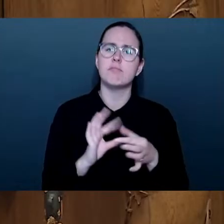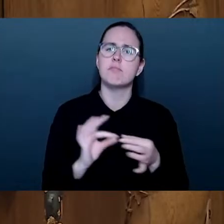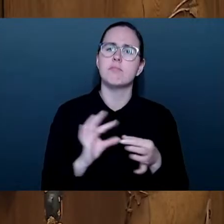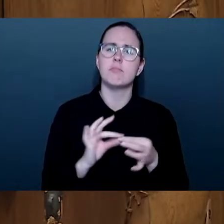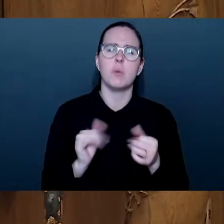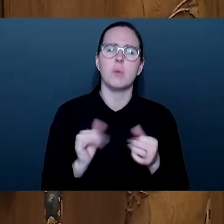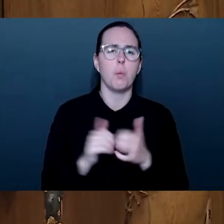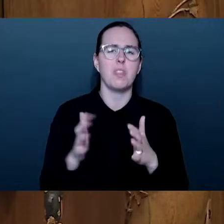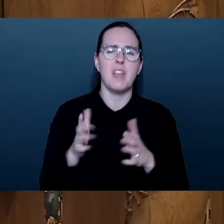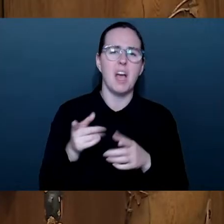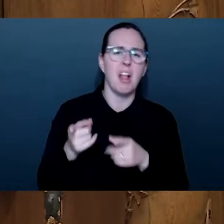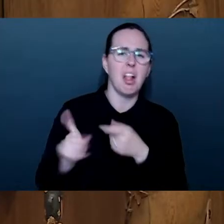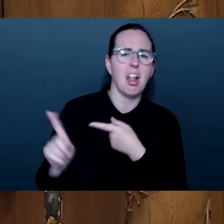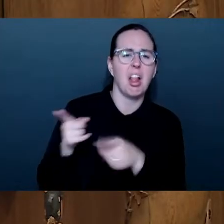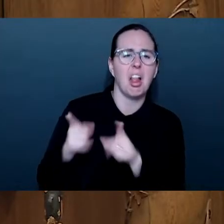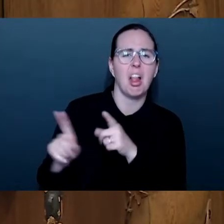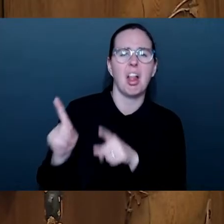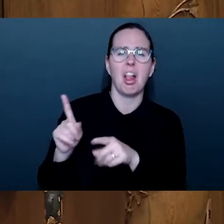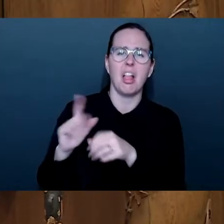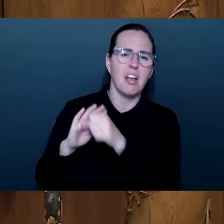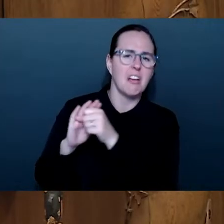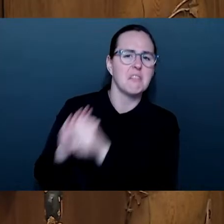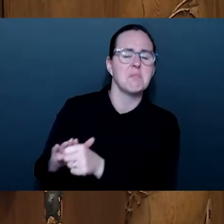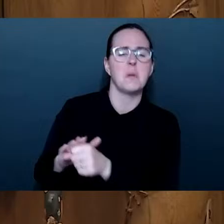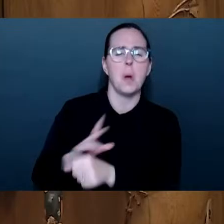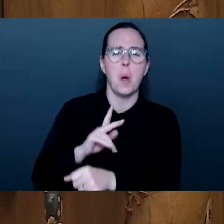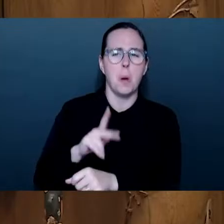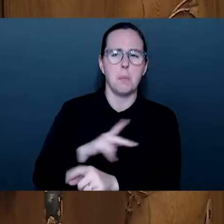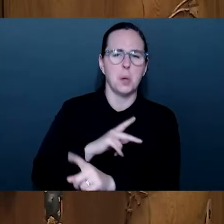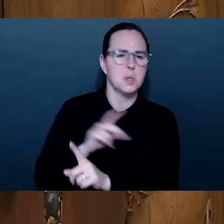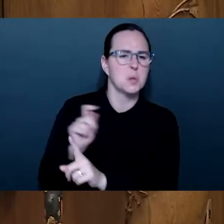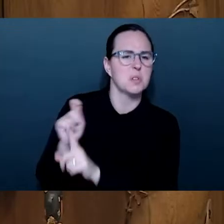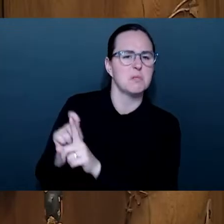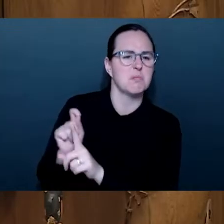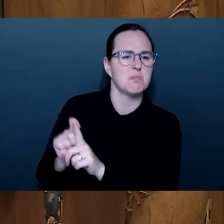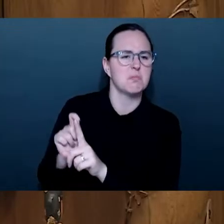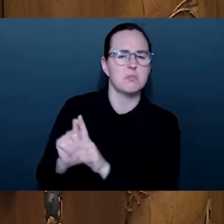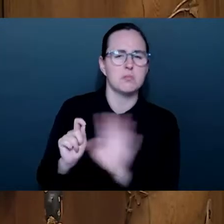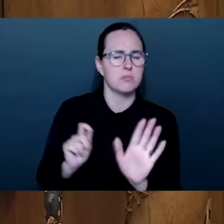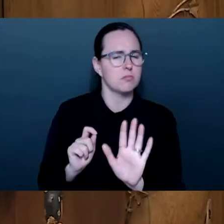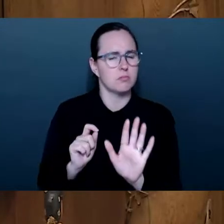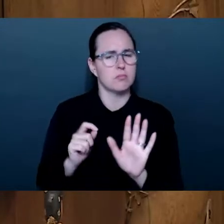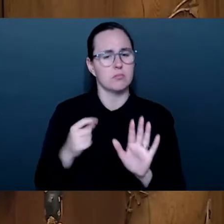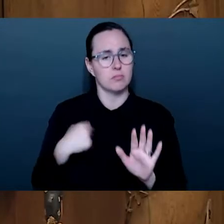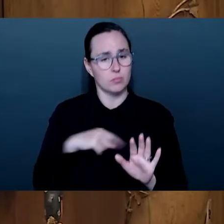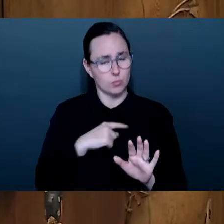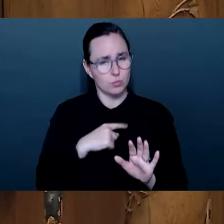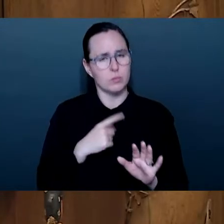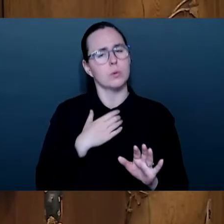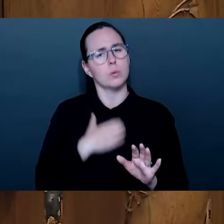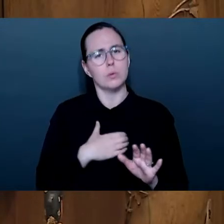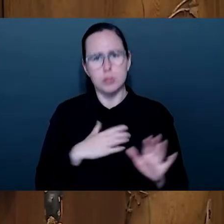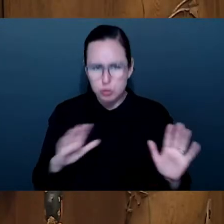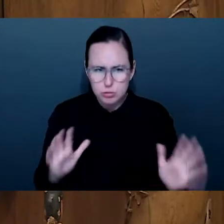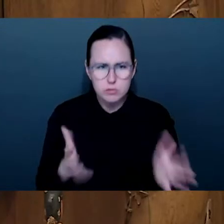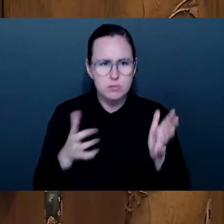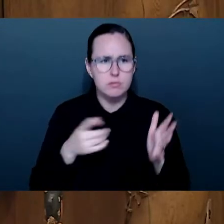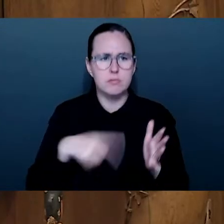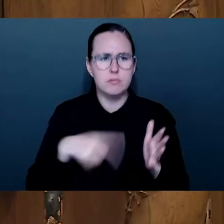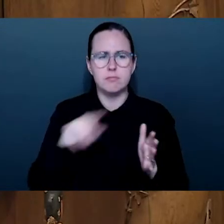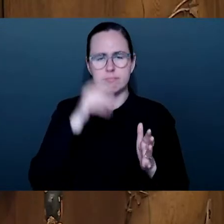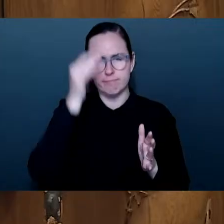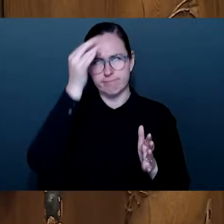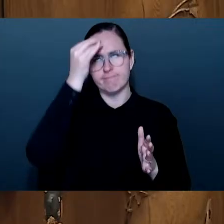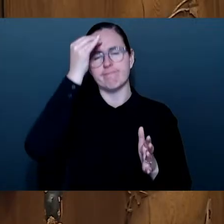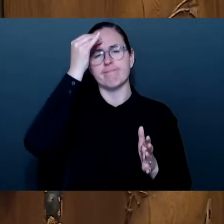chair wishes to encourage all members to take that under advisement and to give more thought to the English language, which is